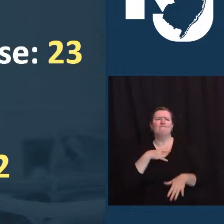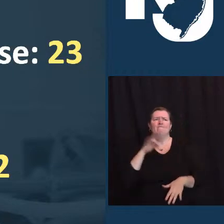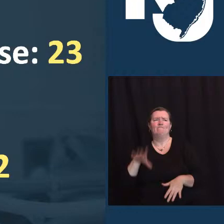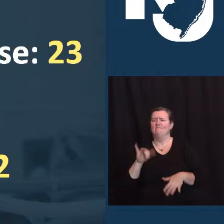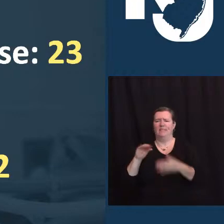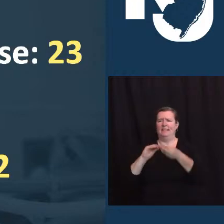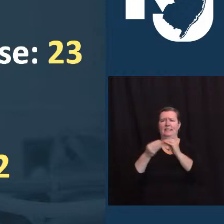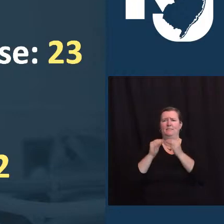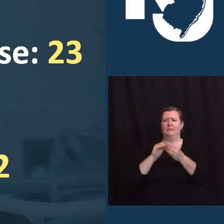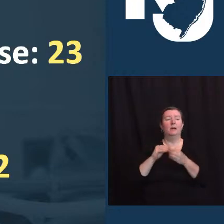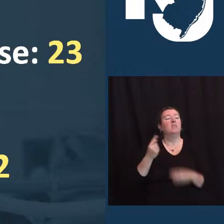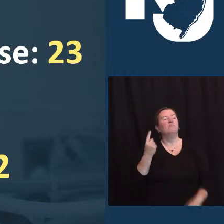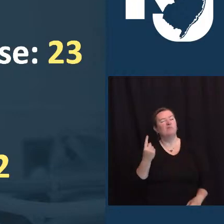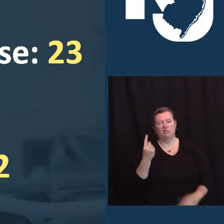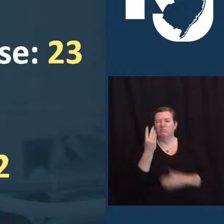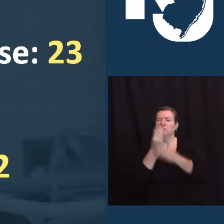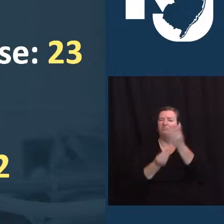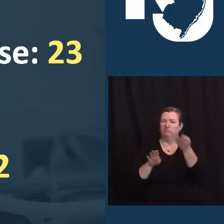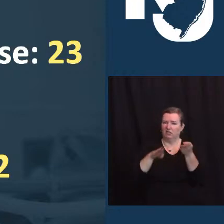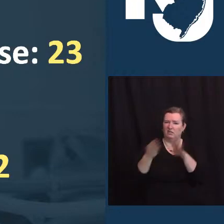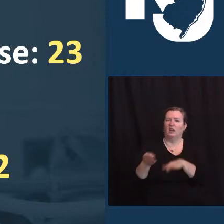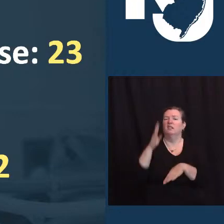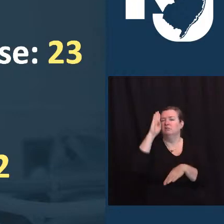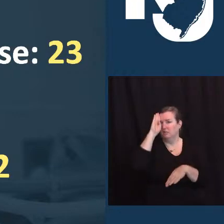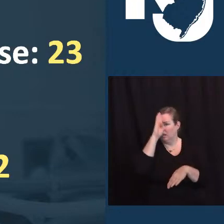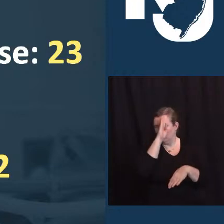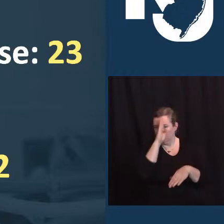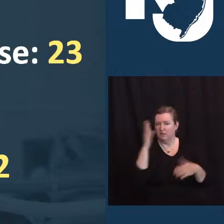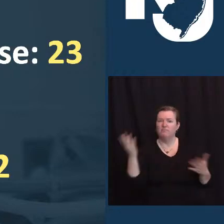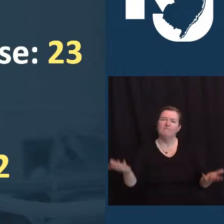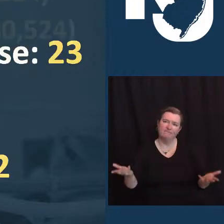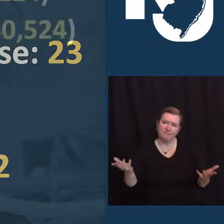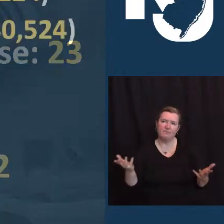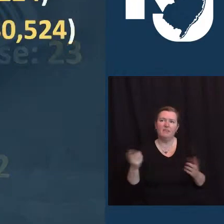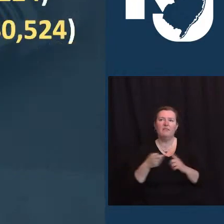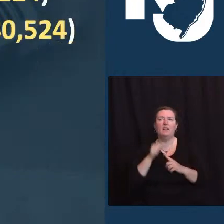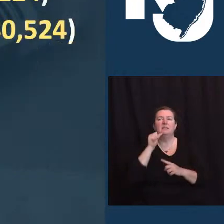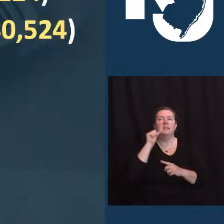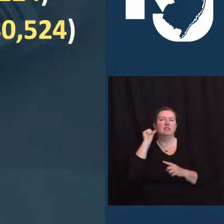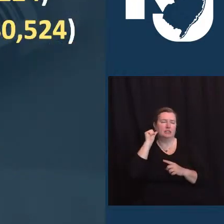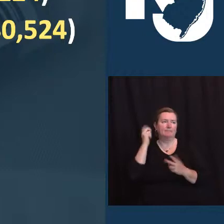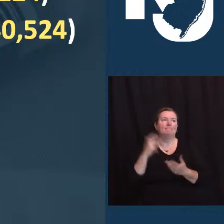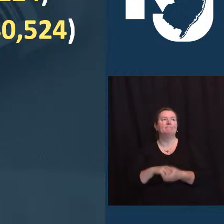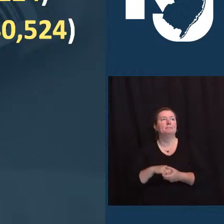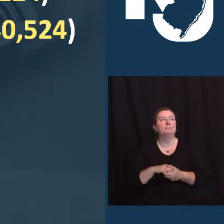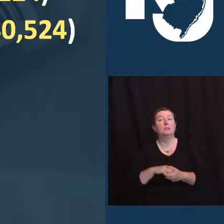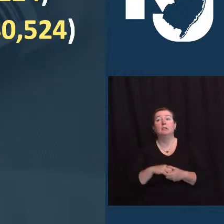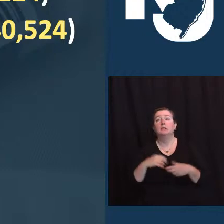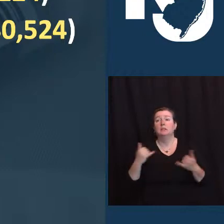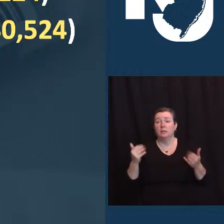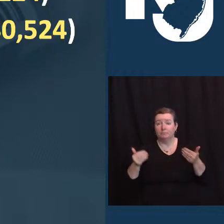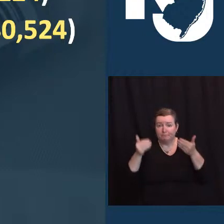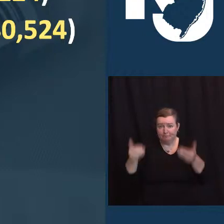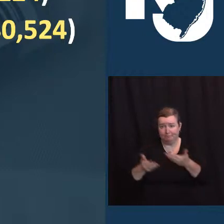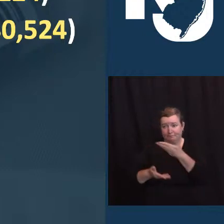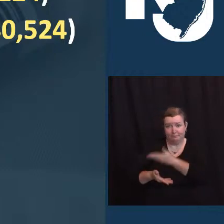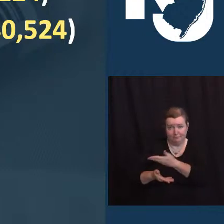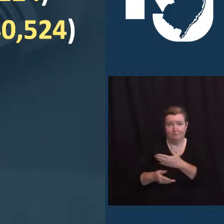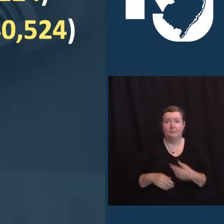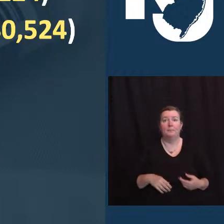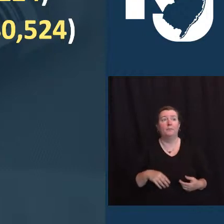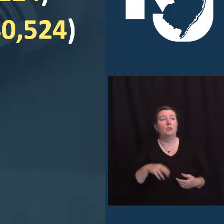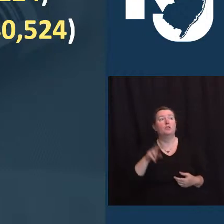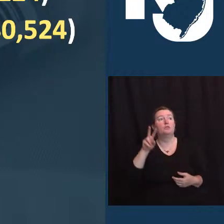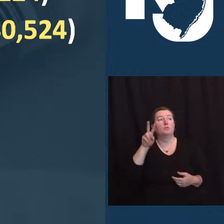one yet to be confirmed in-hospital death yesterday. Today, we're also reporting 240 positive